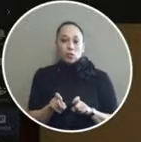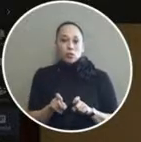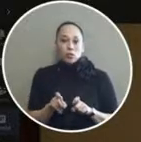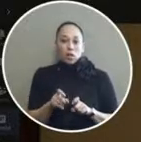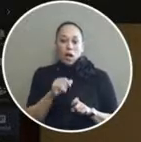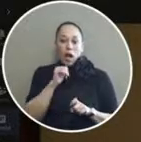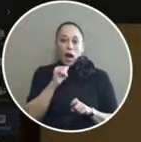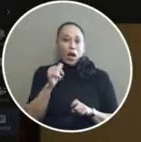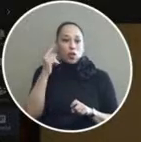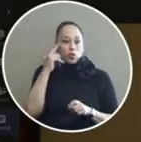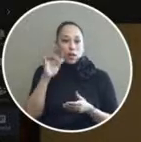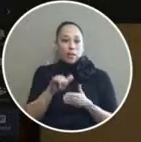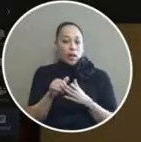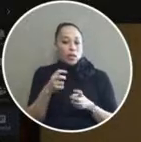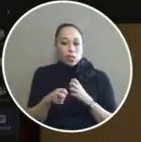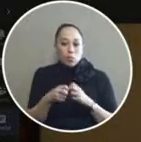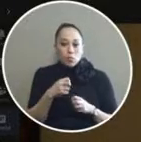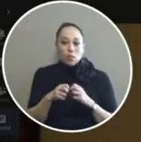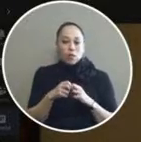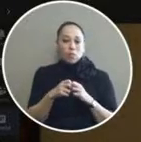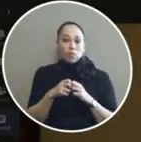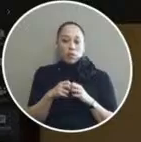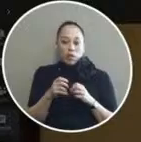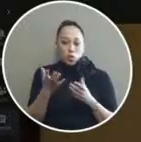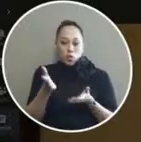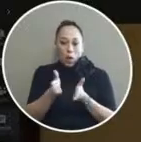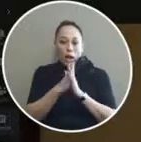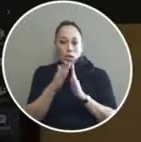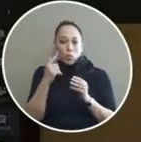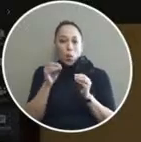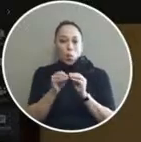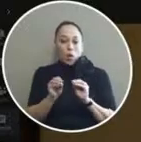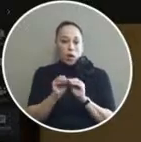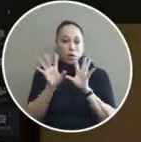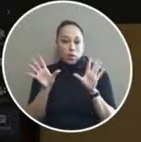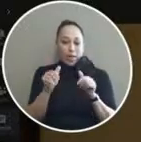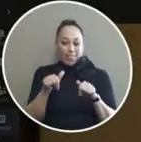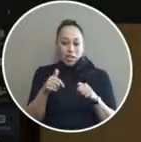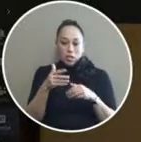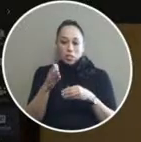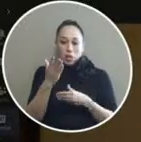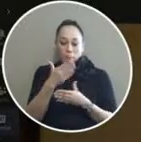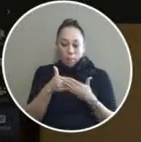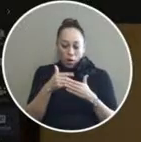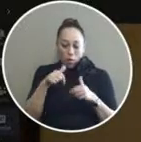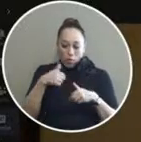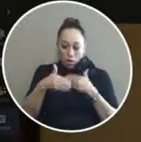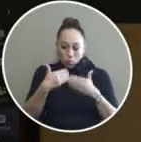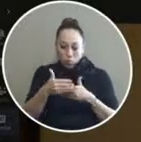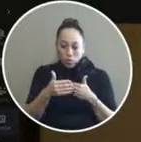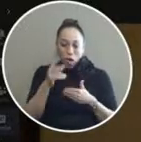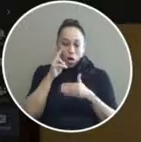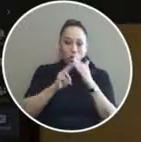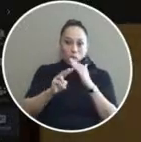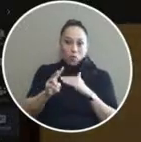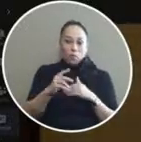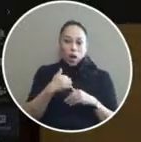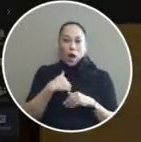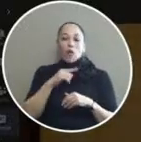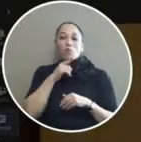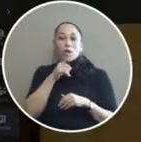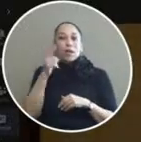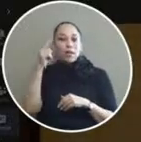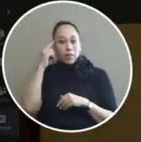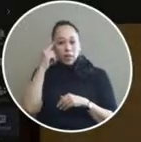I don't think that that is an issue. I think that getting clarification should be part of this process. And moving forward, Mayor, I really